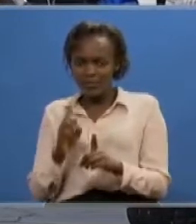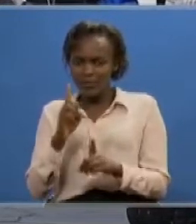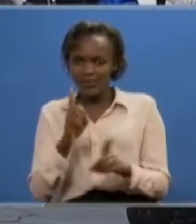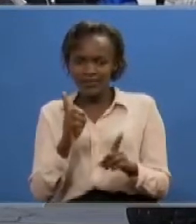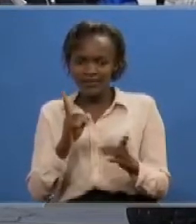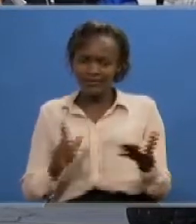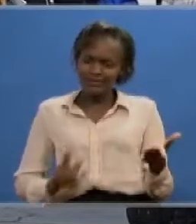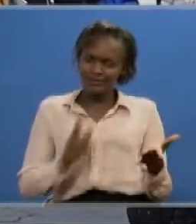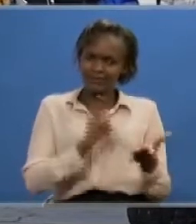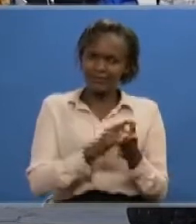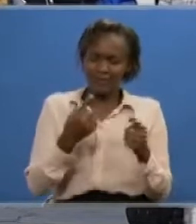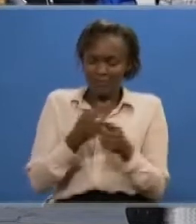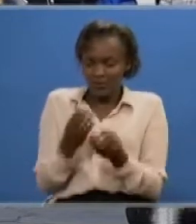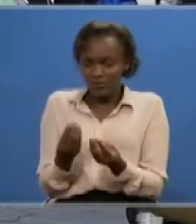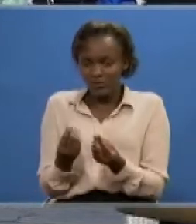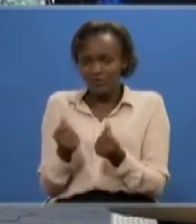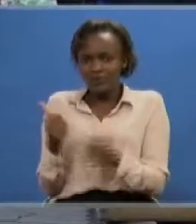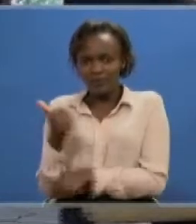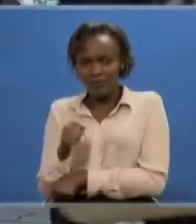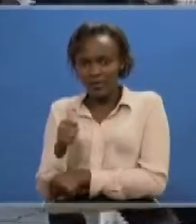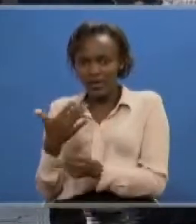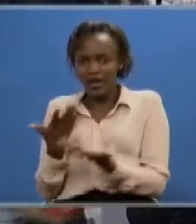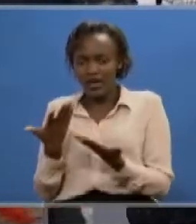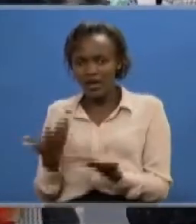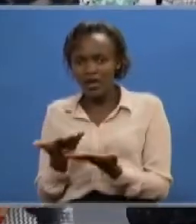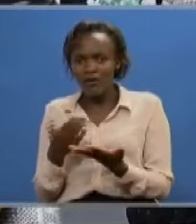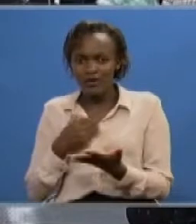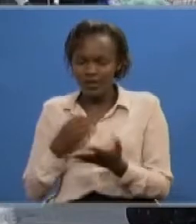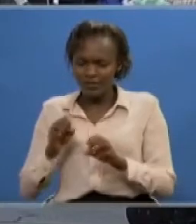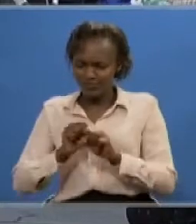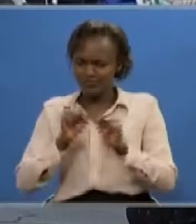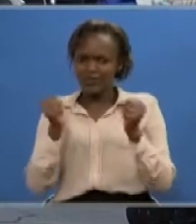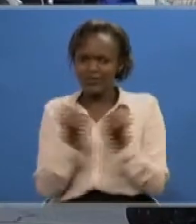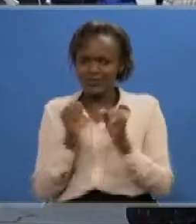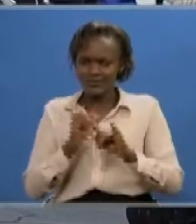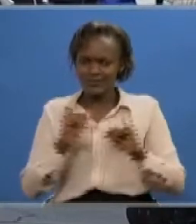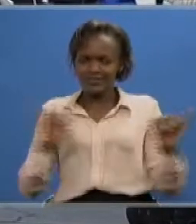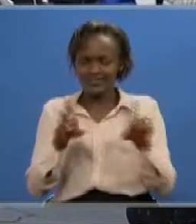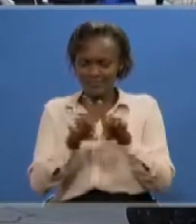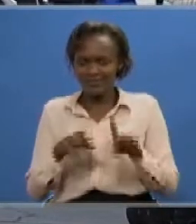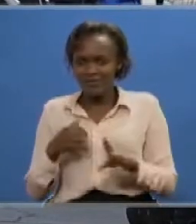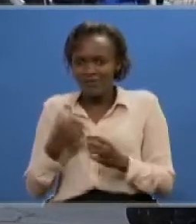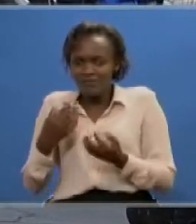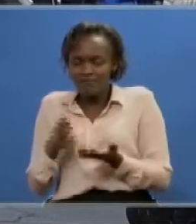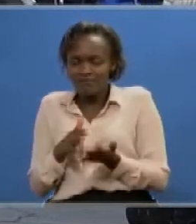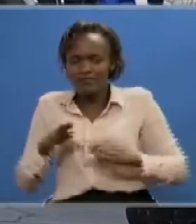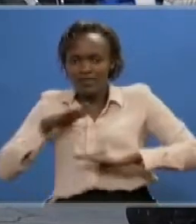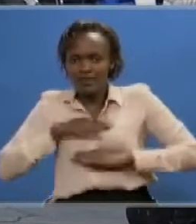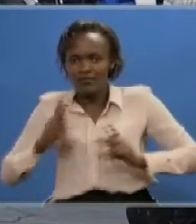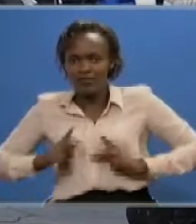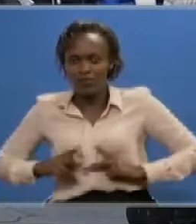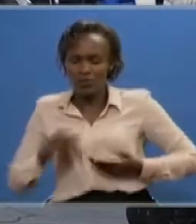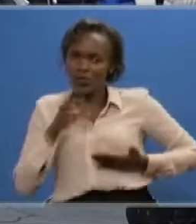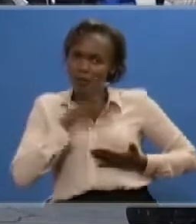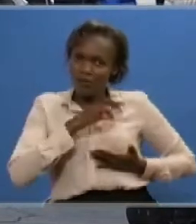flight that is yet to be resolved is how airlines will enforce social distancing and still carry more passengers to make